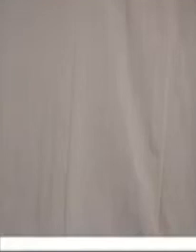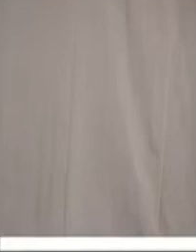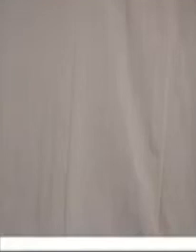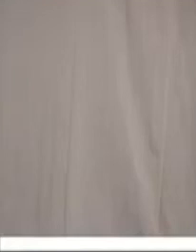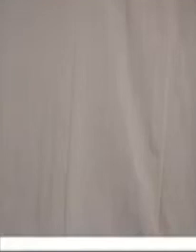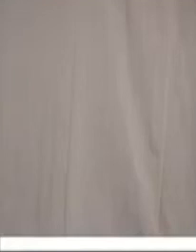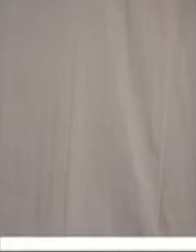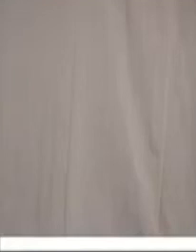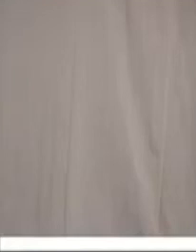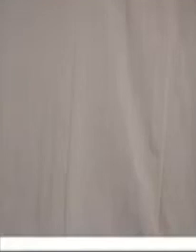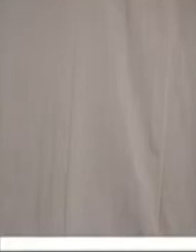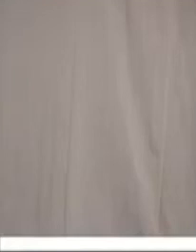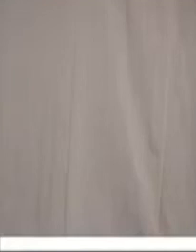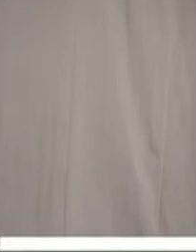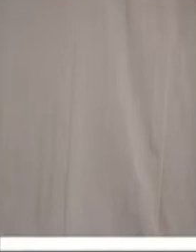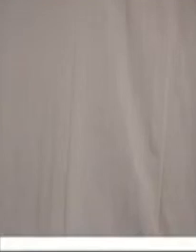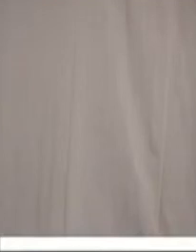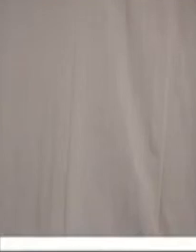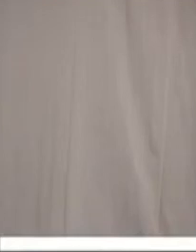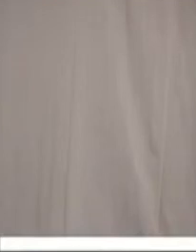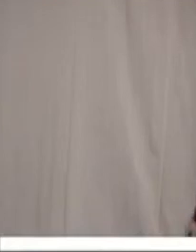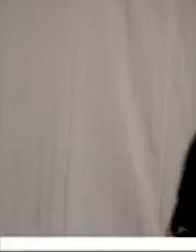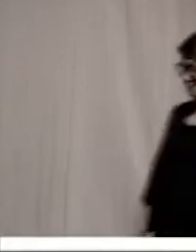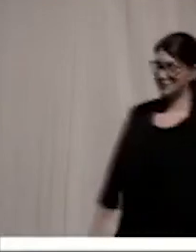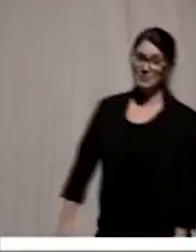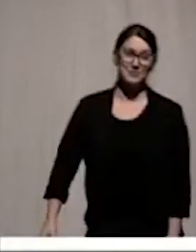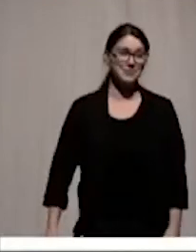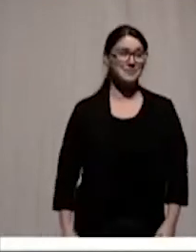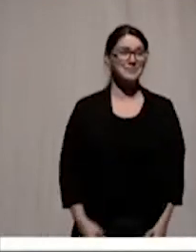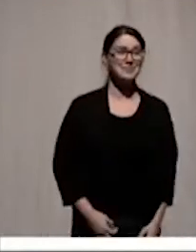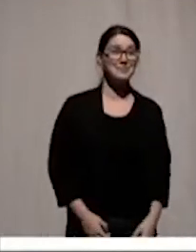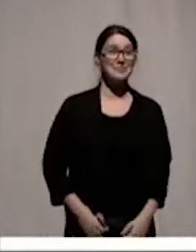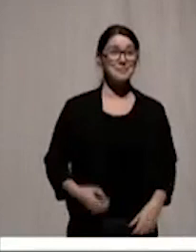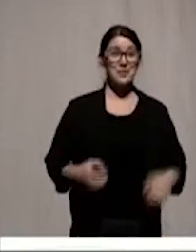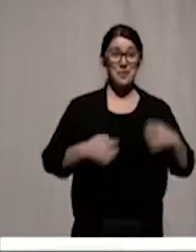I'm feeling some intense emotion come over from the writing on this side here.